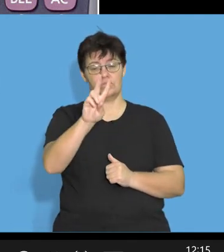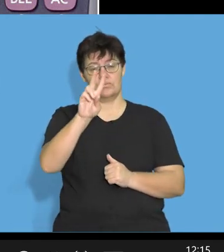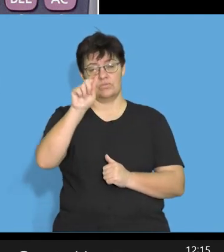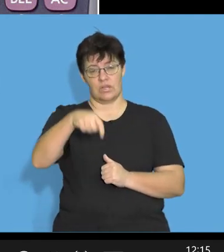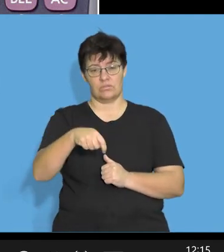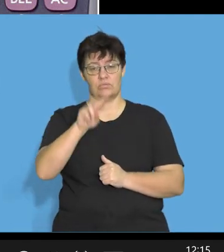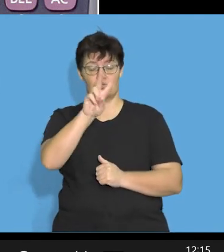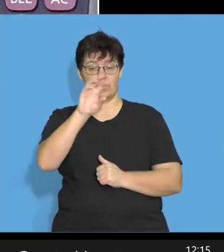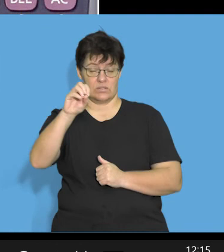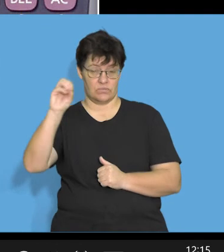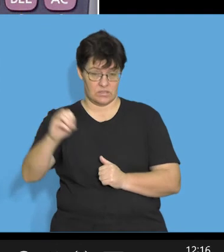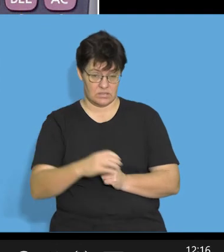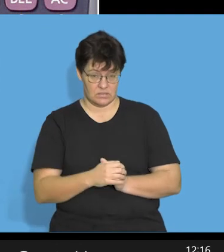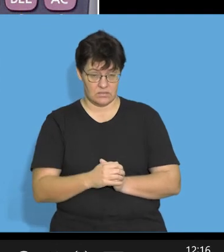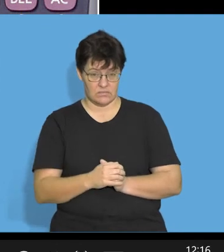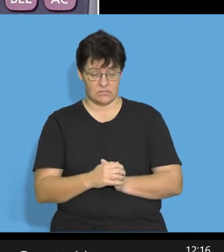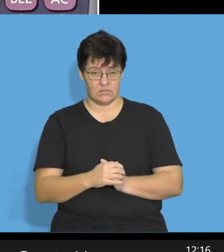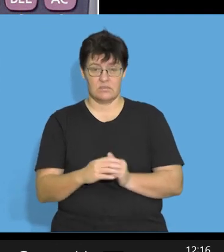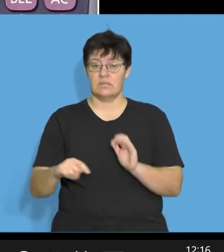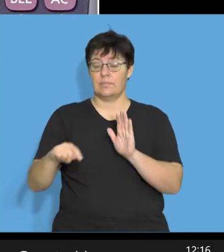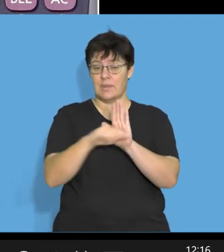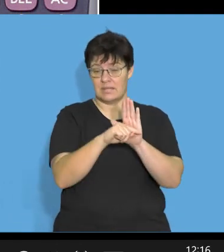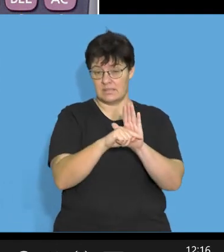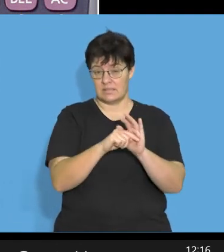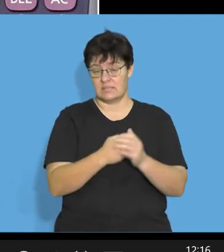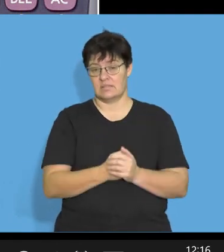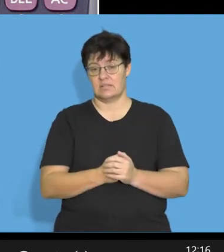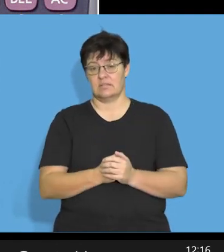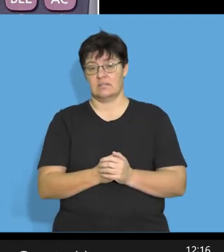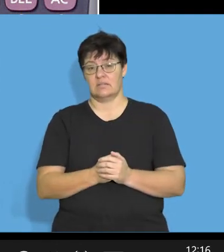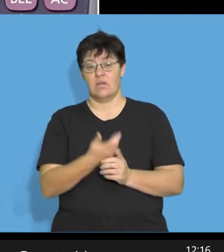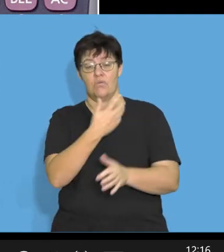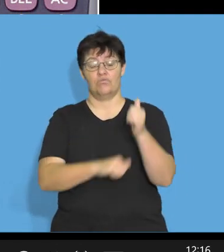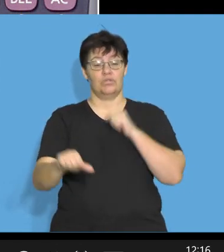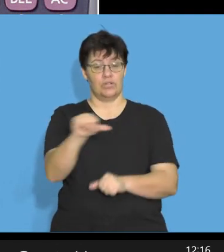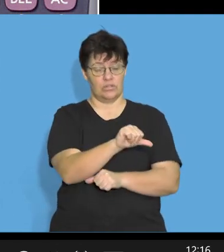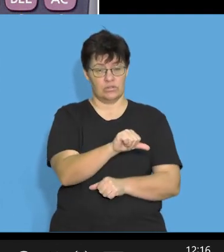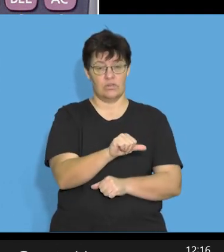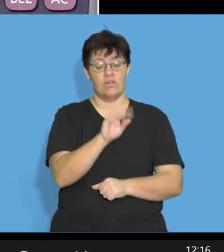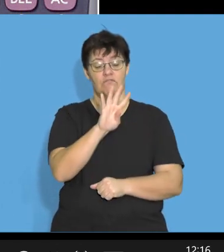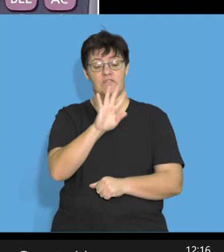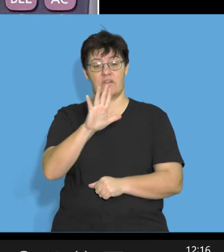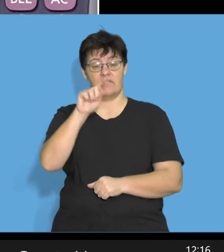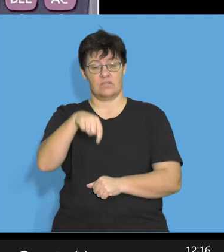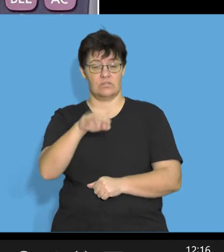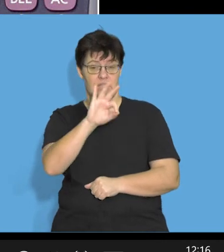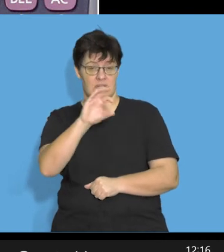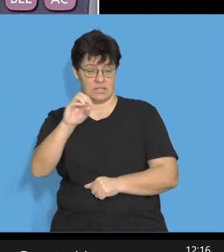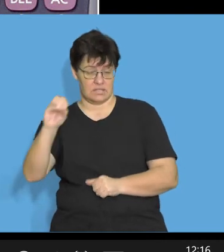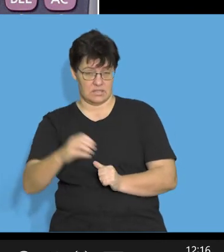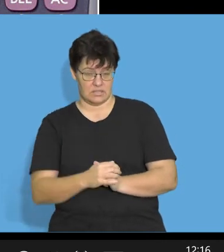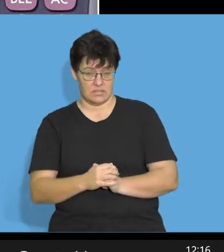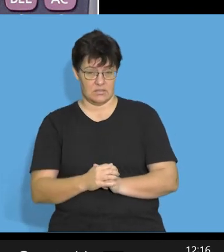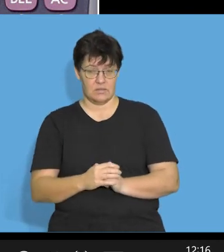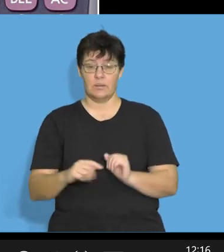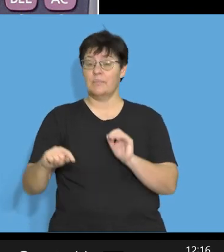92,200, right? Minus my return of 45,300,